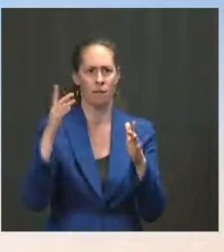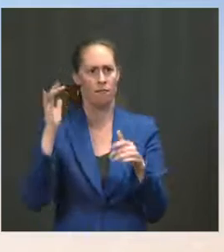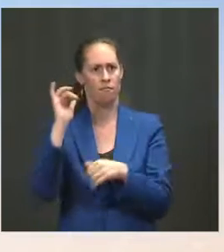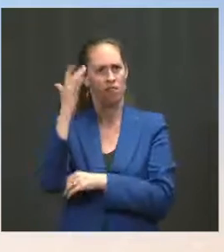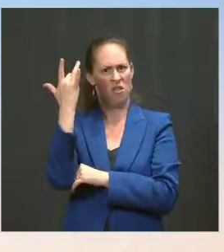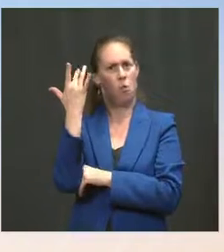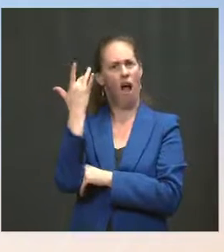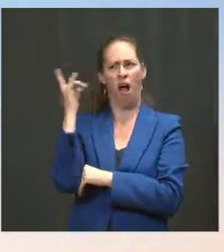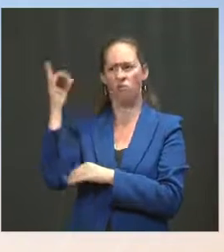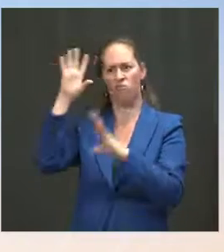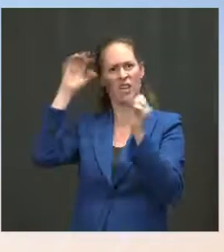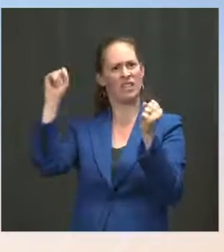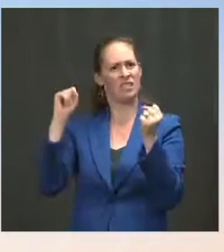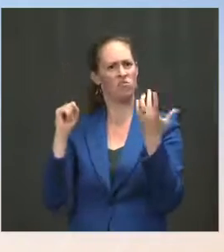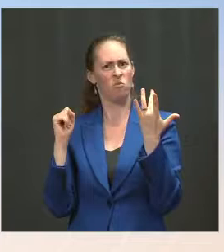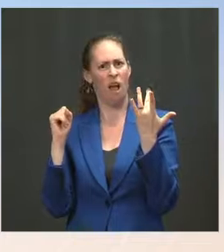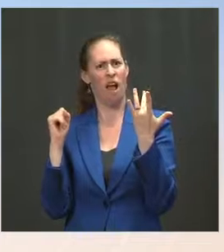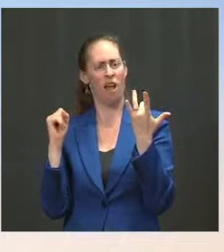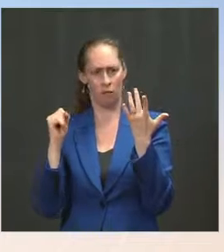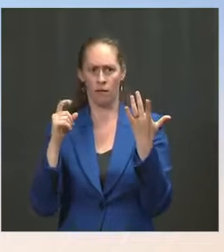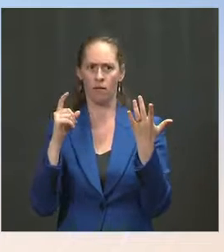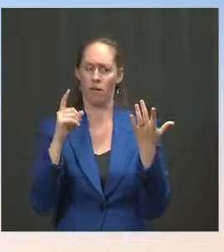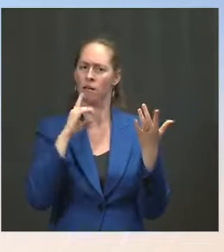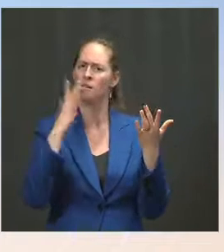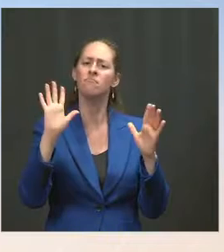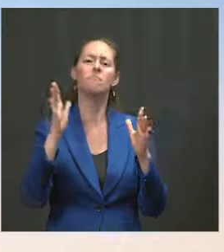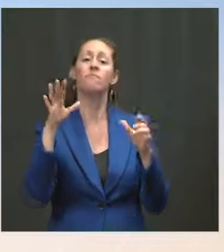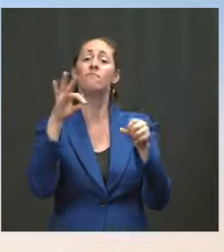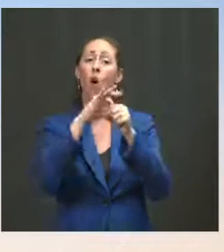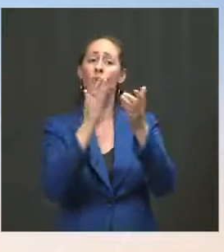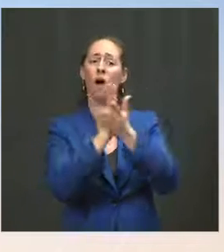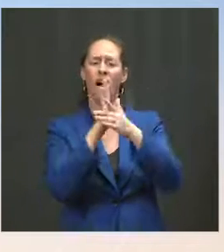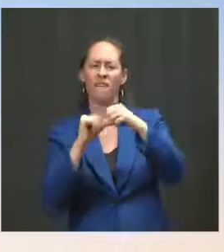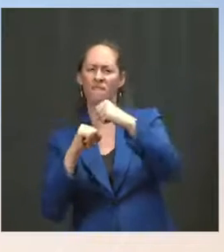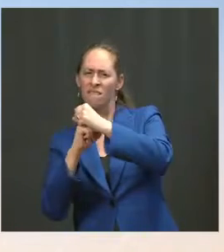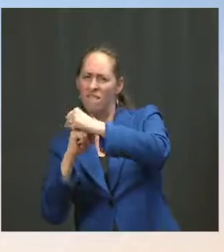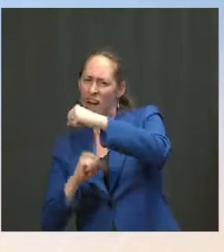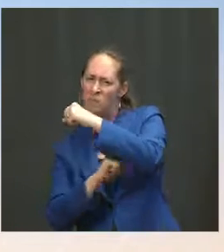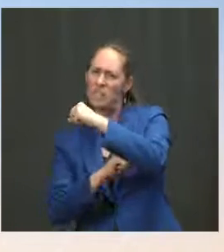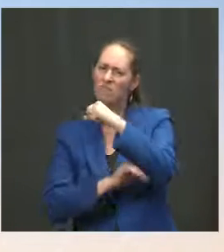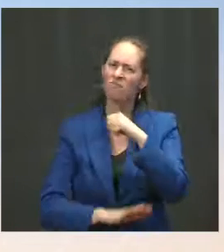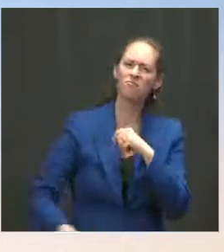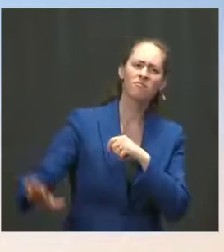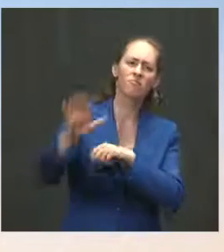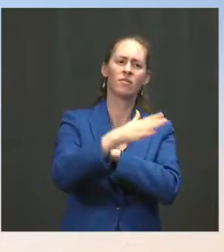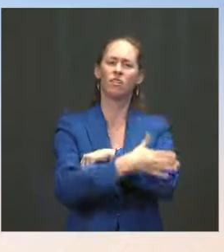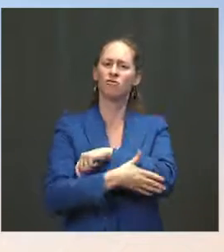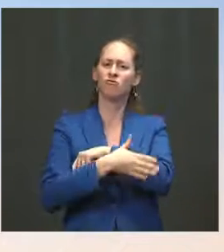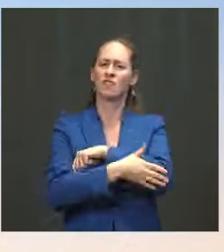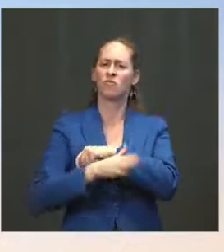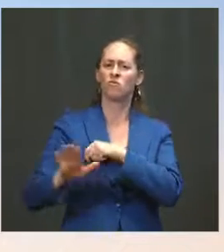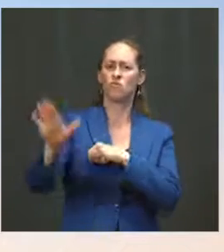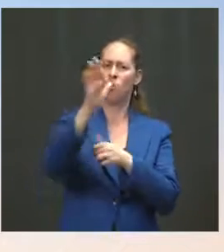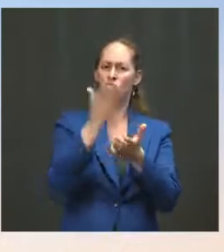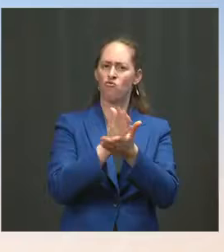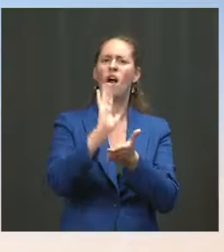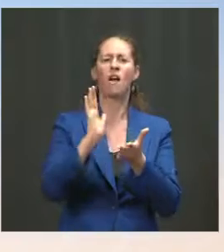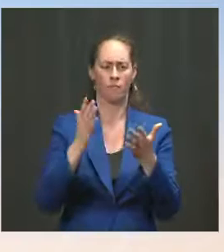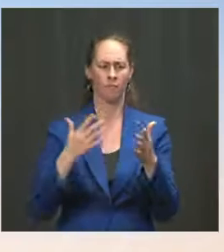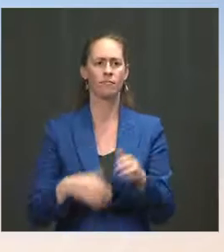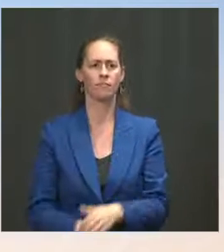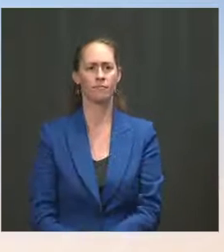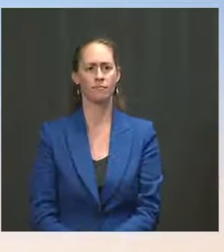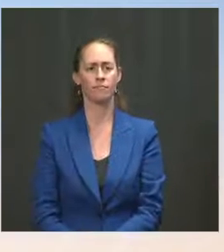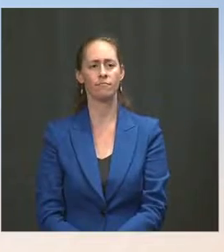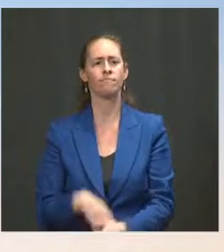voting rights are fundamental rights for the American people and the American public. His closest advisor and partner is of course,